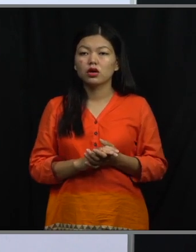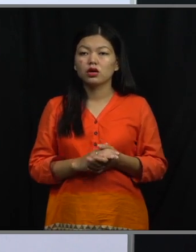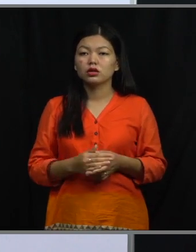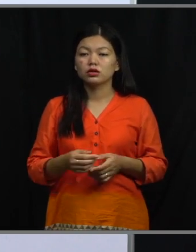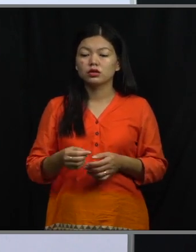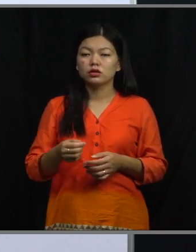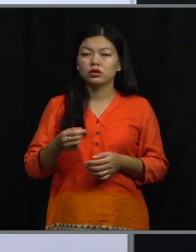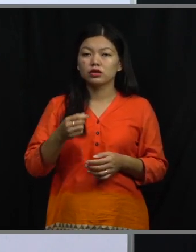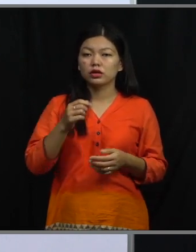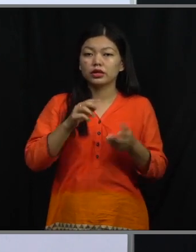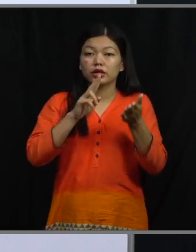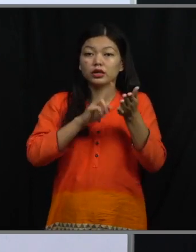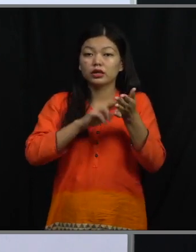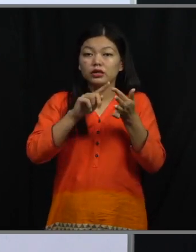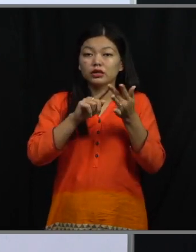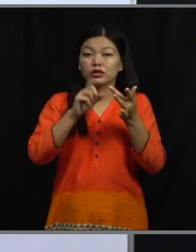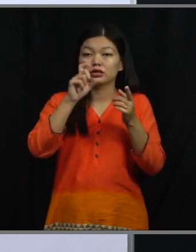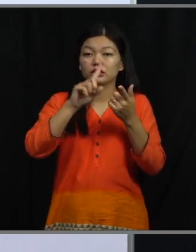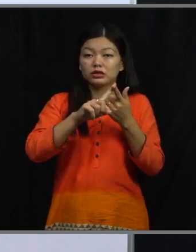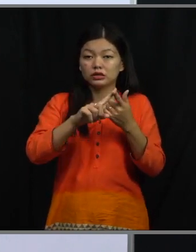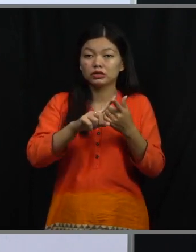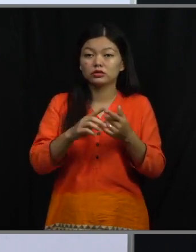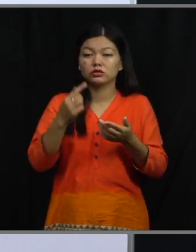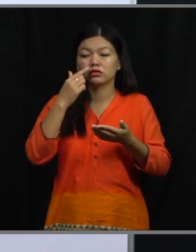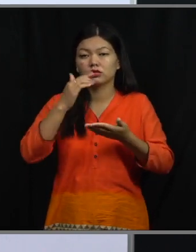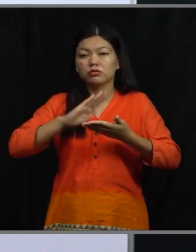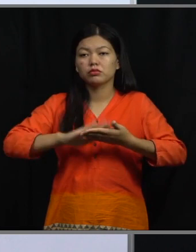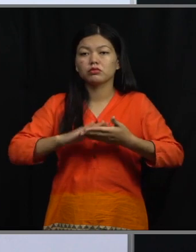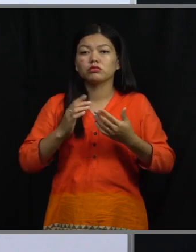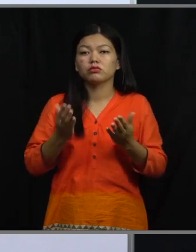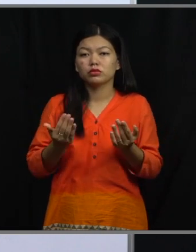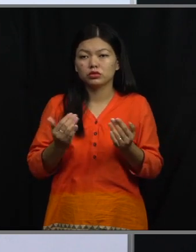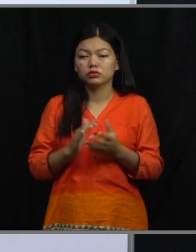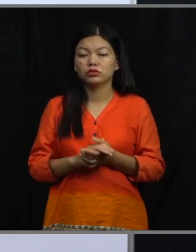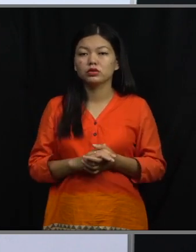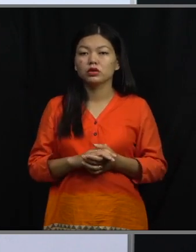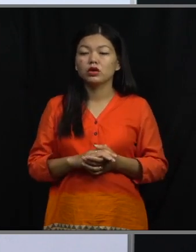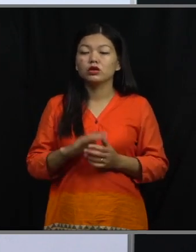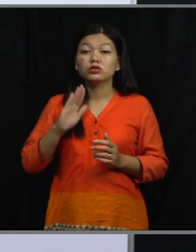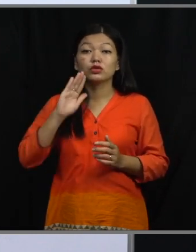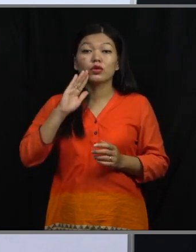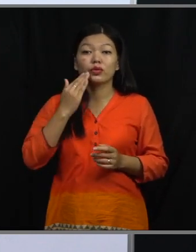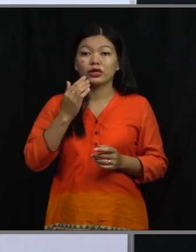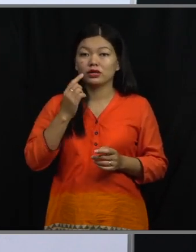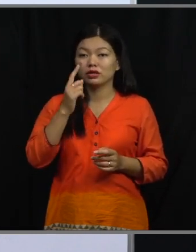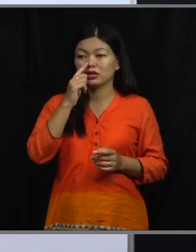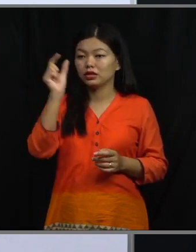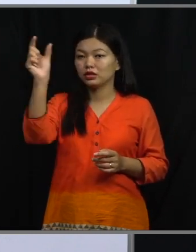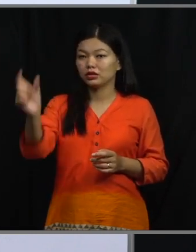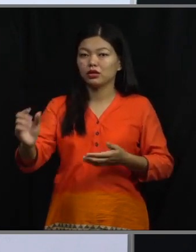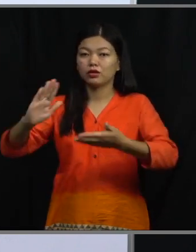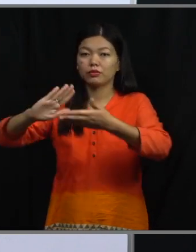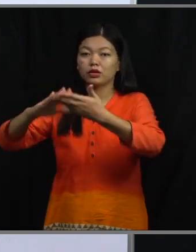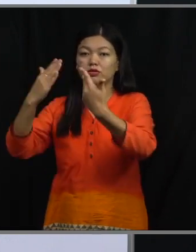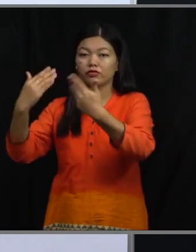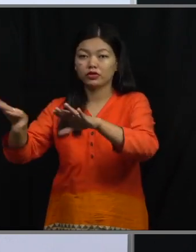okay, the bride, when she comes to the home of the bridegroom, okay, she is not a stranger to them. So, okay, so those